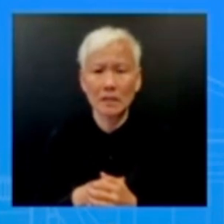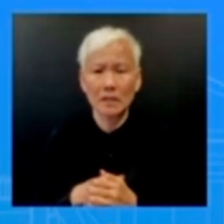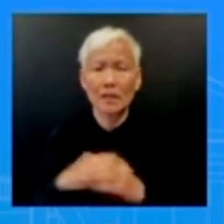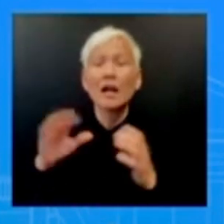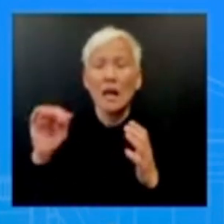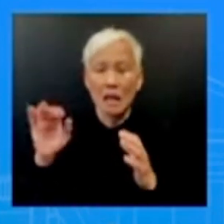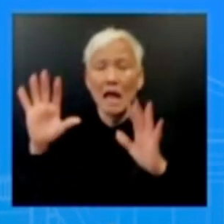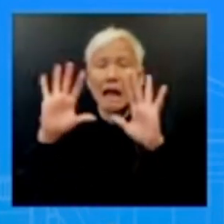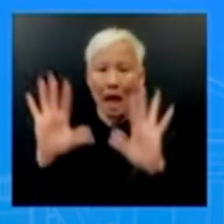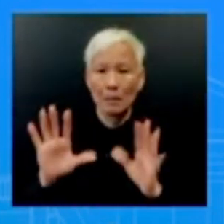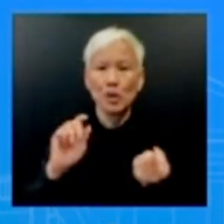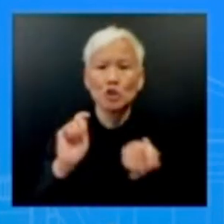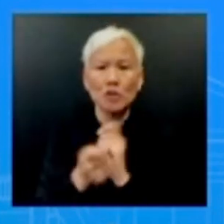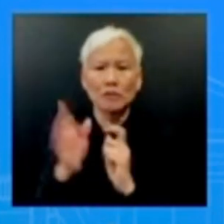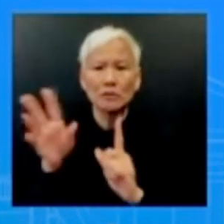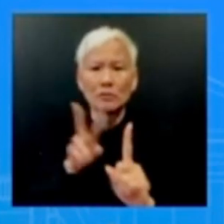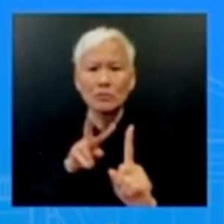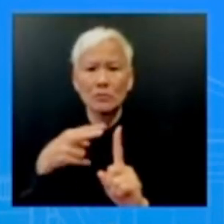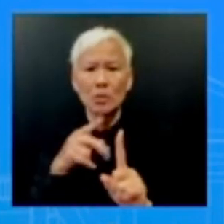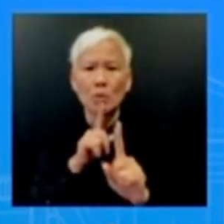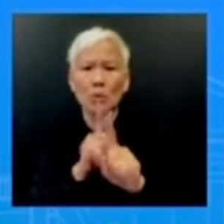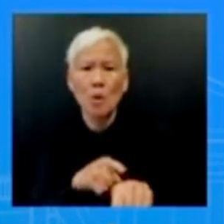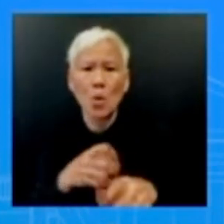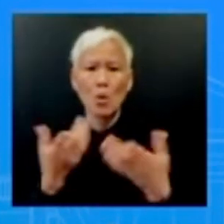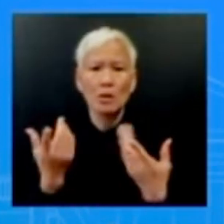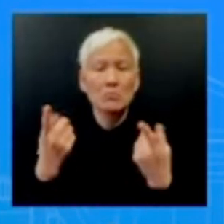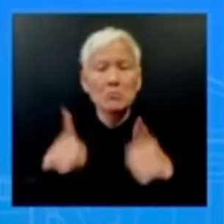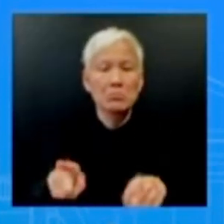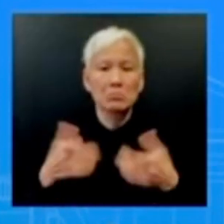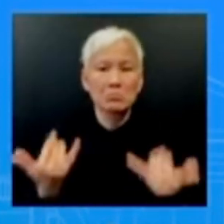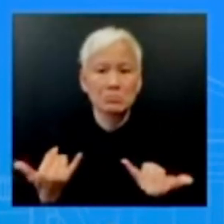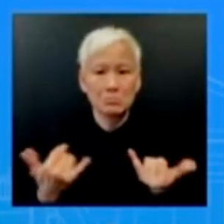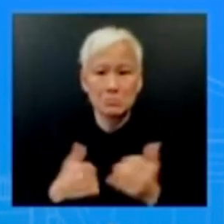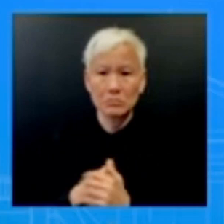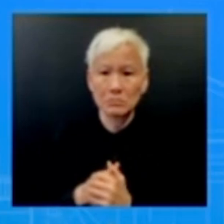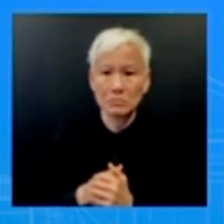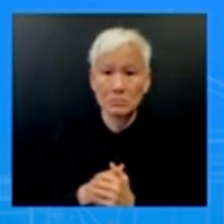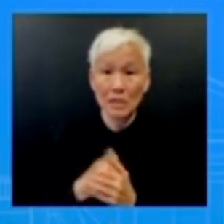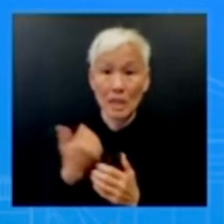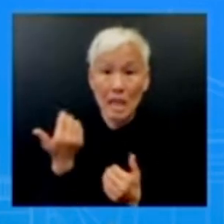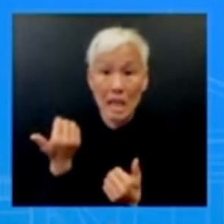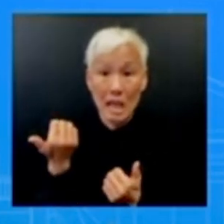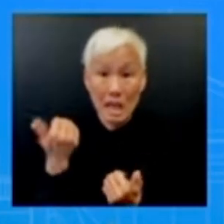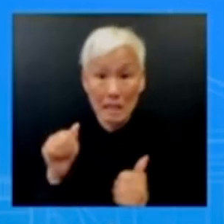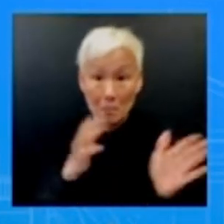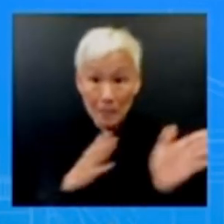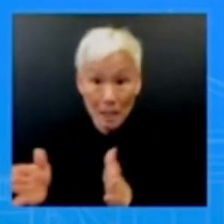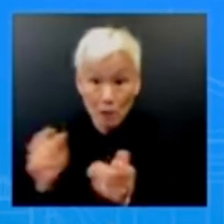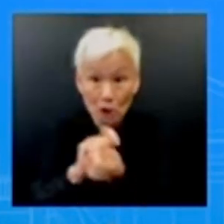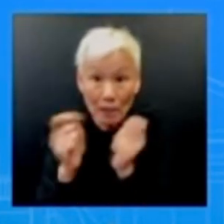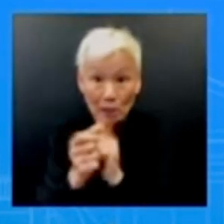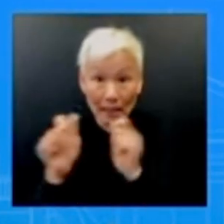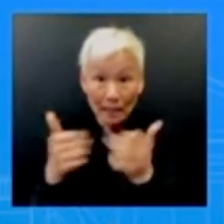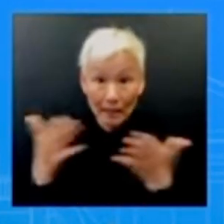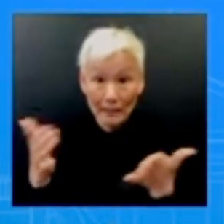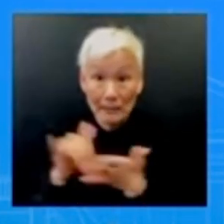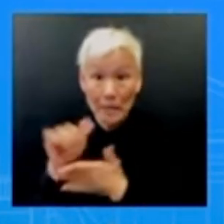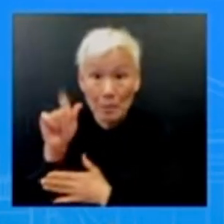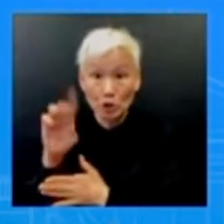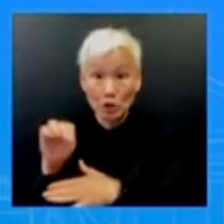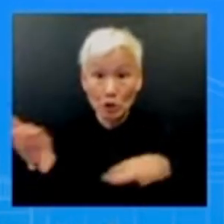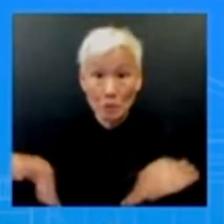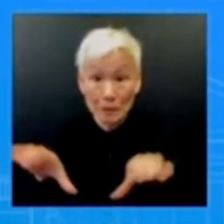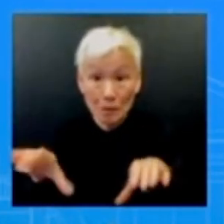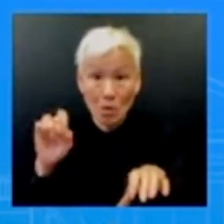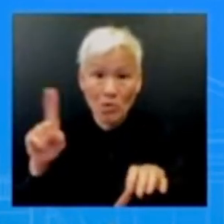Are there plans to change anything that the administration's doing or just carry on the programs and plans you have right now? So they